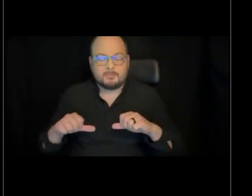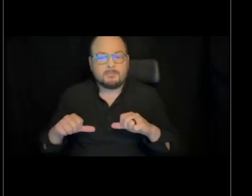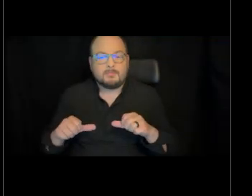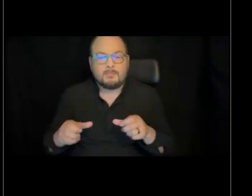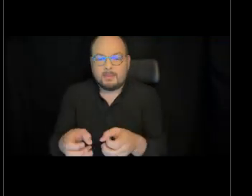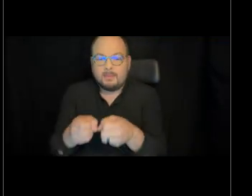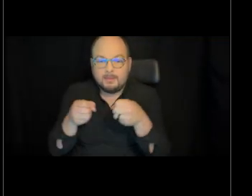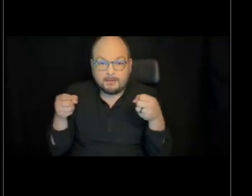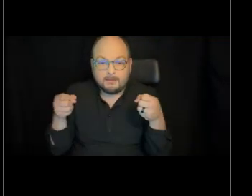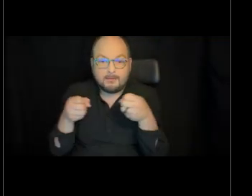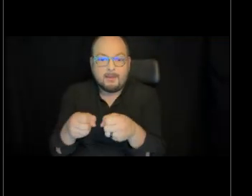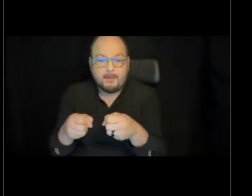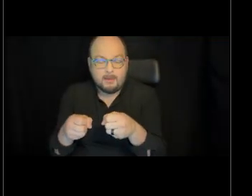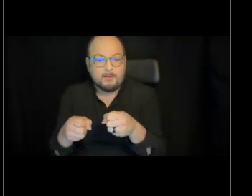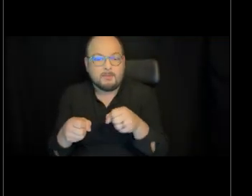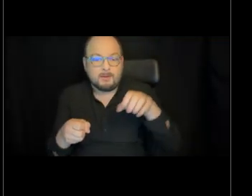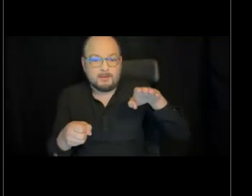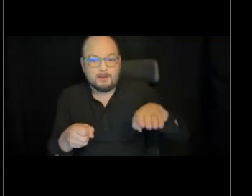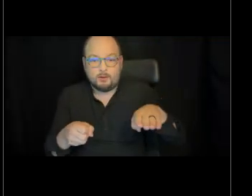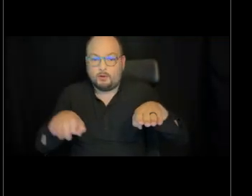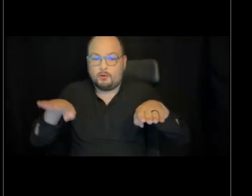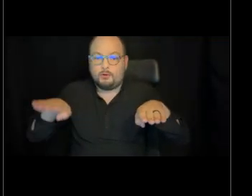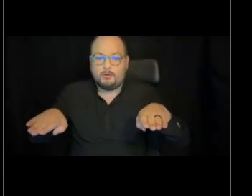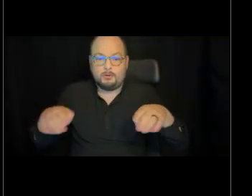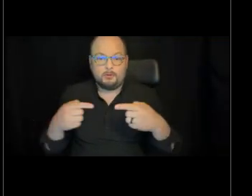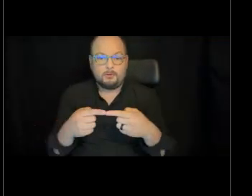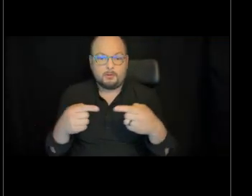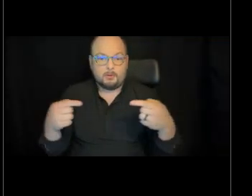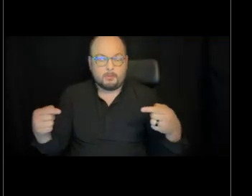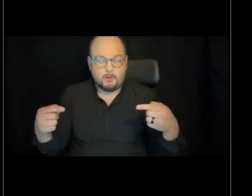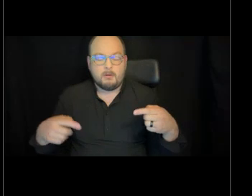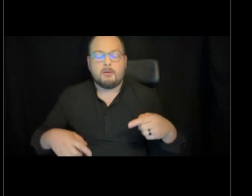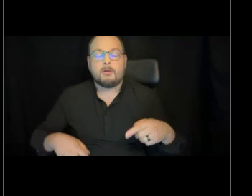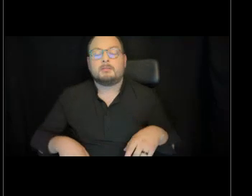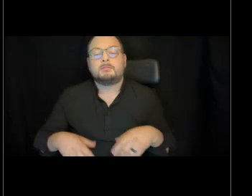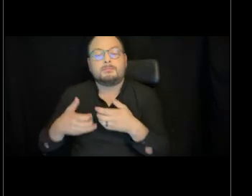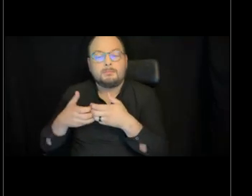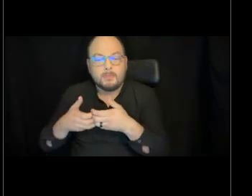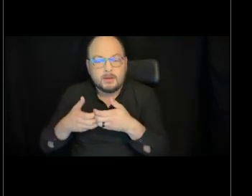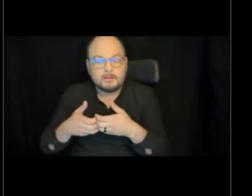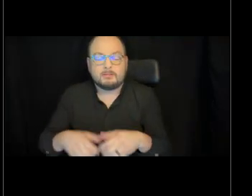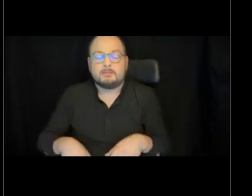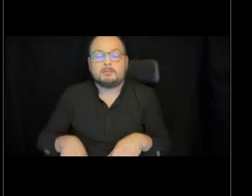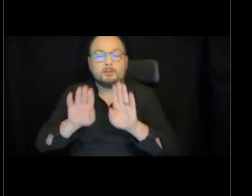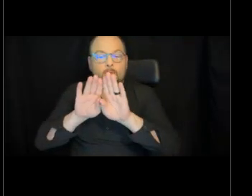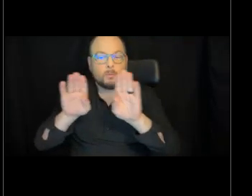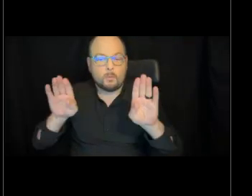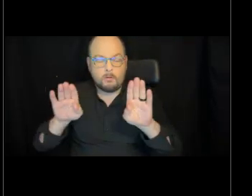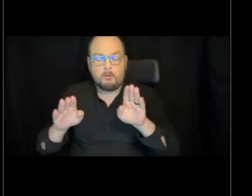cabinets, countertops, appliances, and walls.